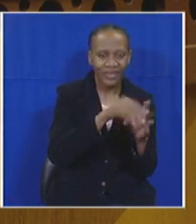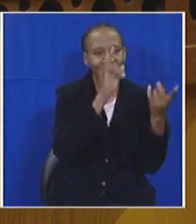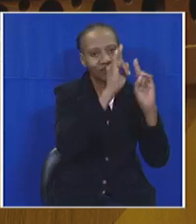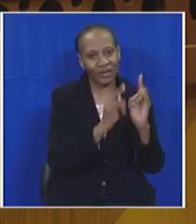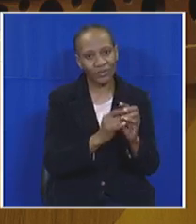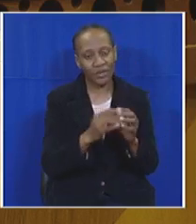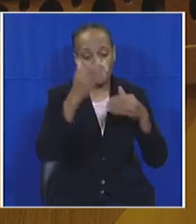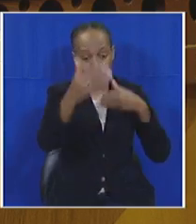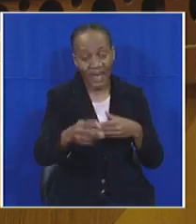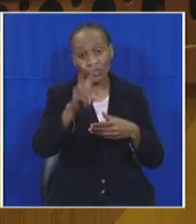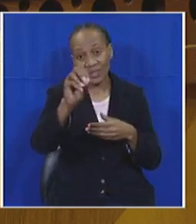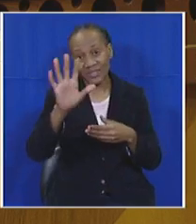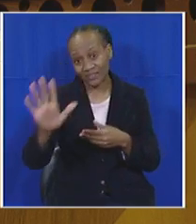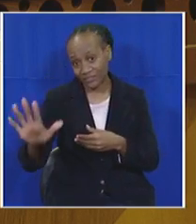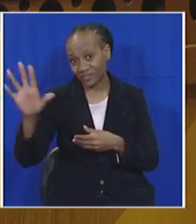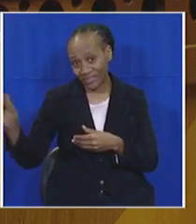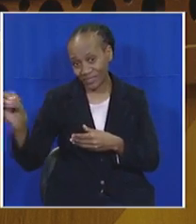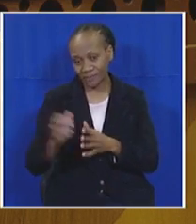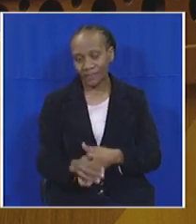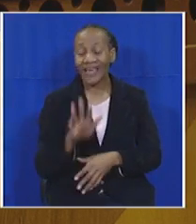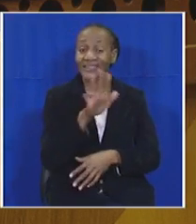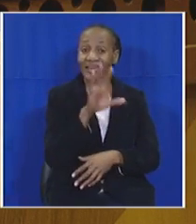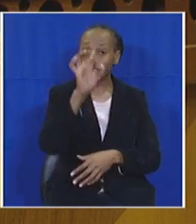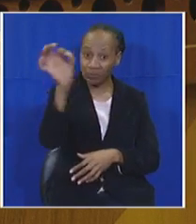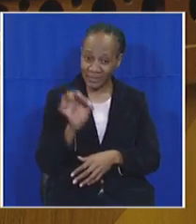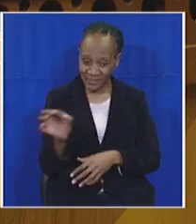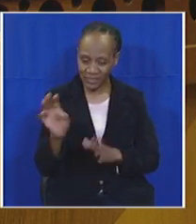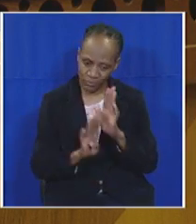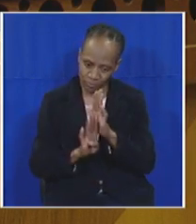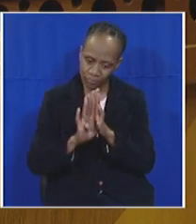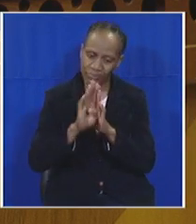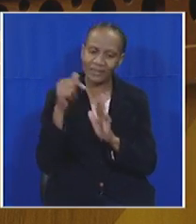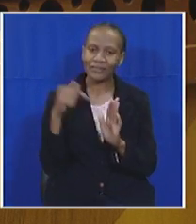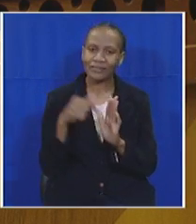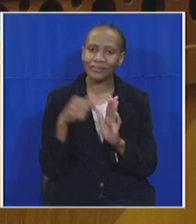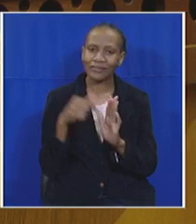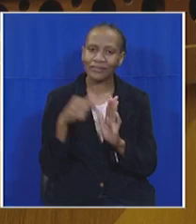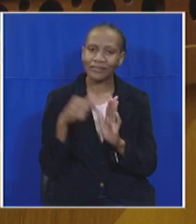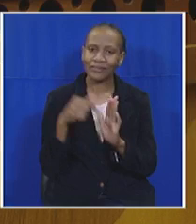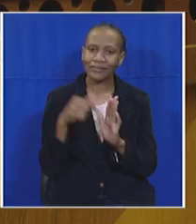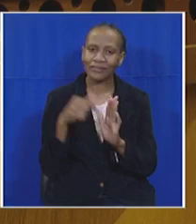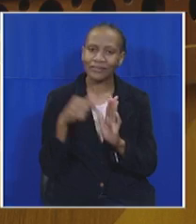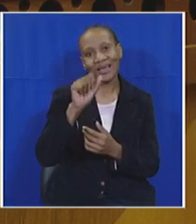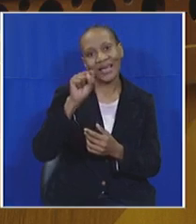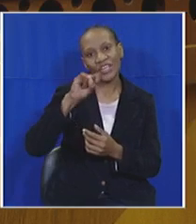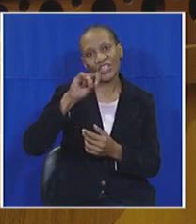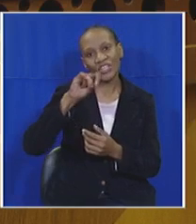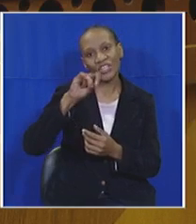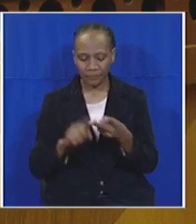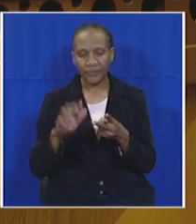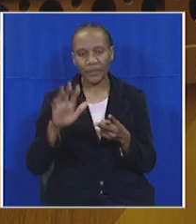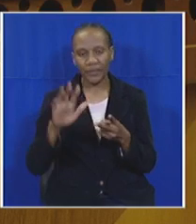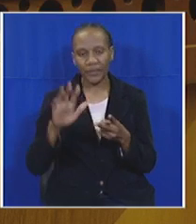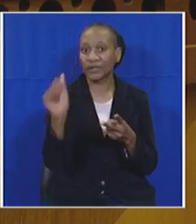by 2050. 90% of this increase will be in Asia and in Africa. In